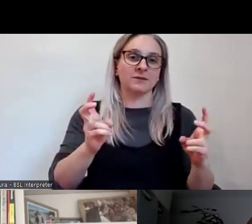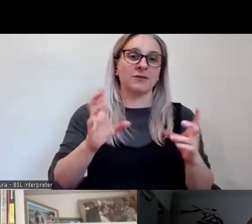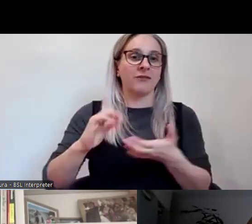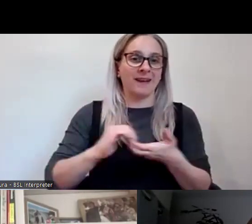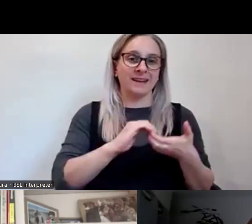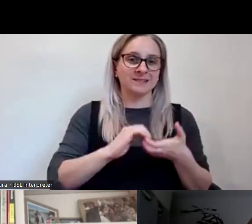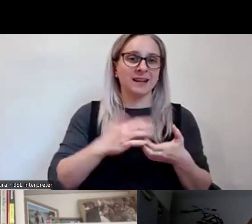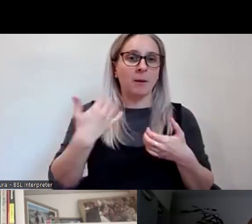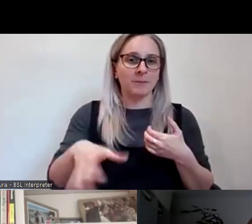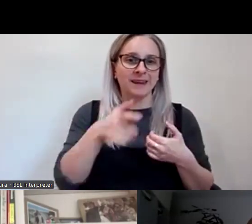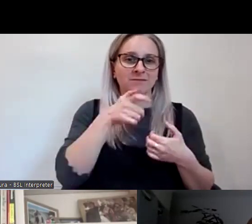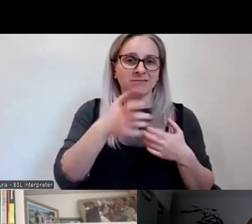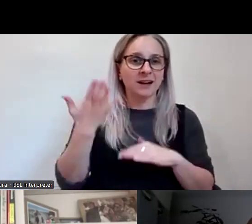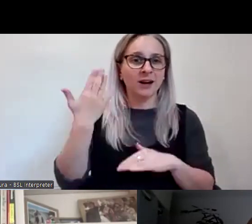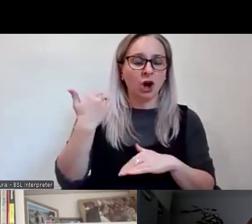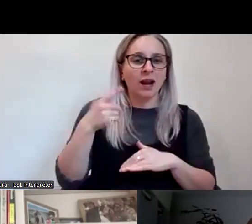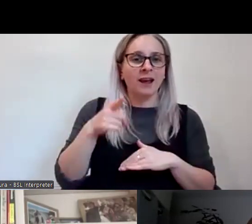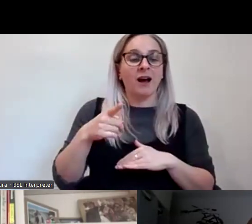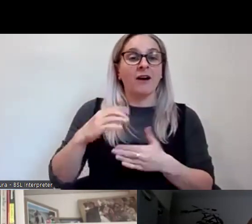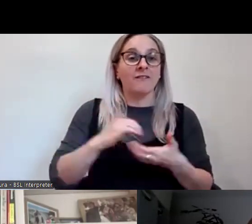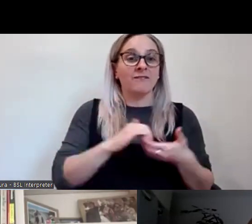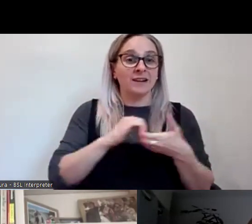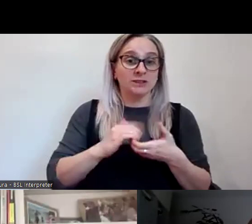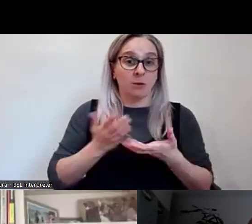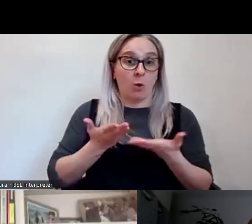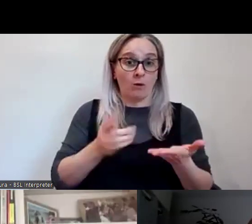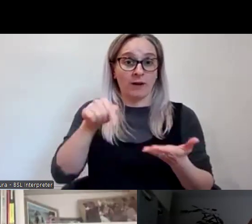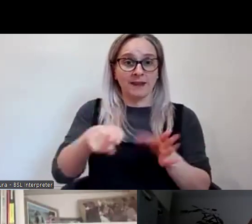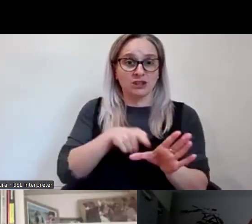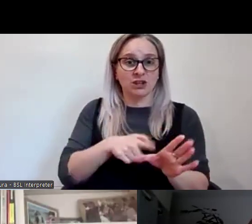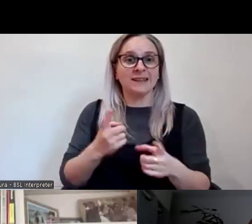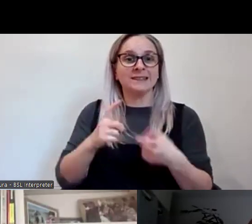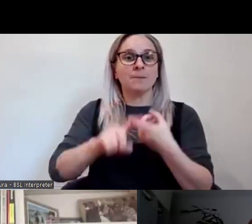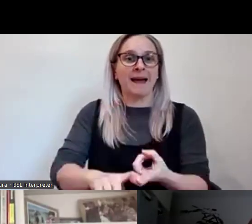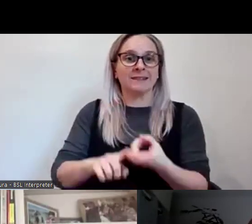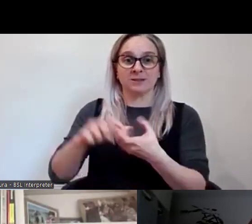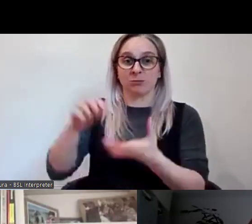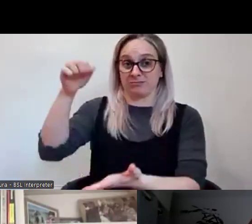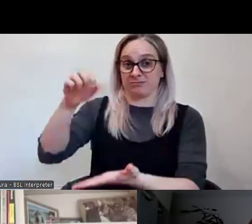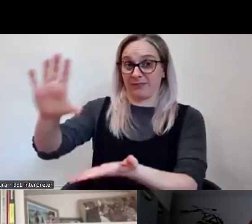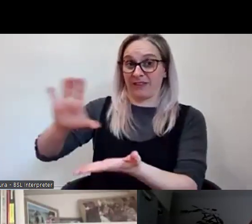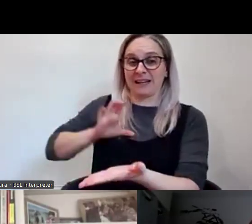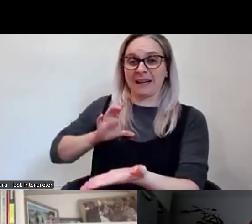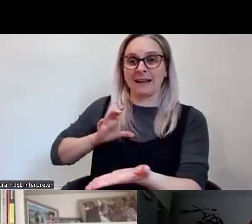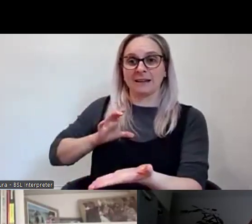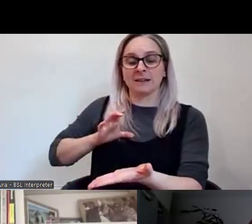funding that we're in receipt of in a given year. However, there are some fellowship categories within which Scottish